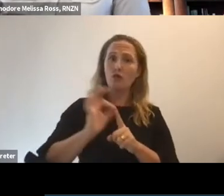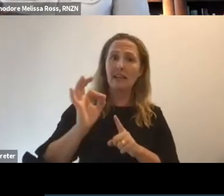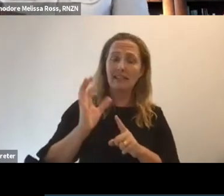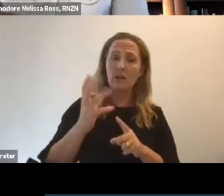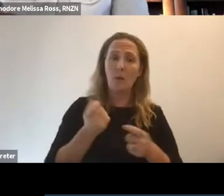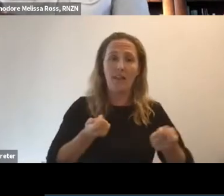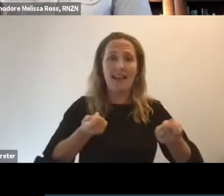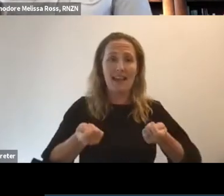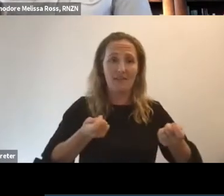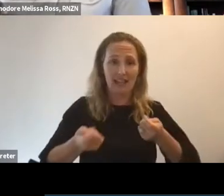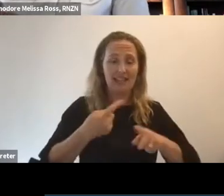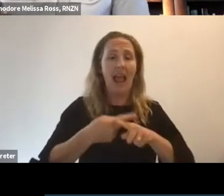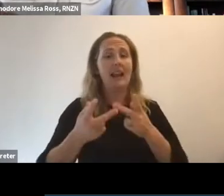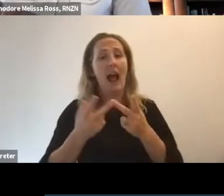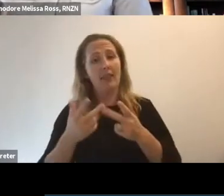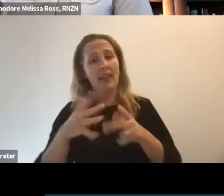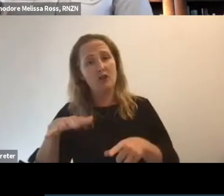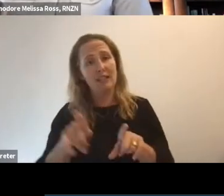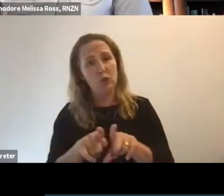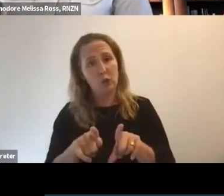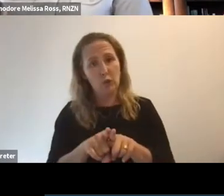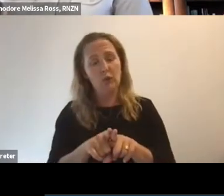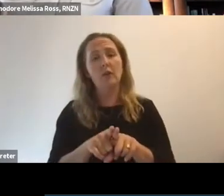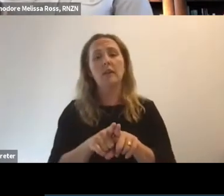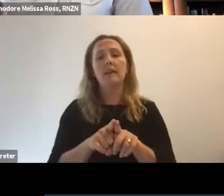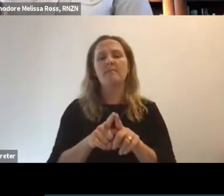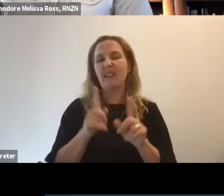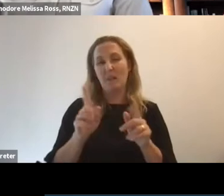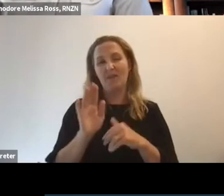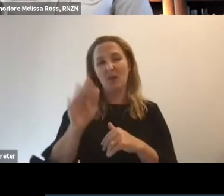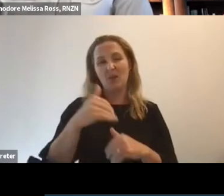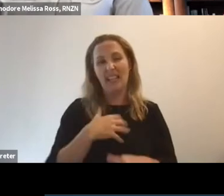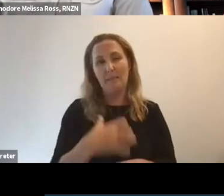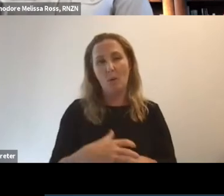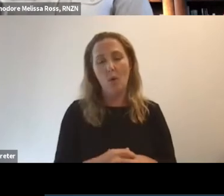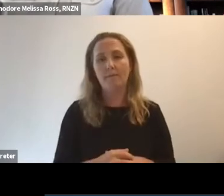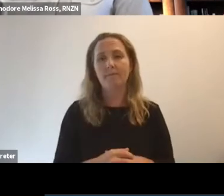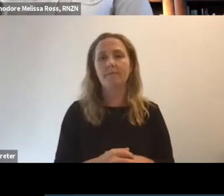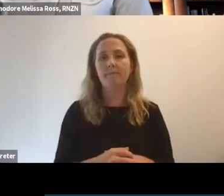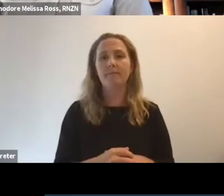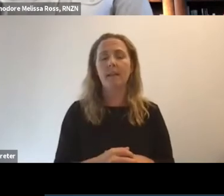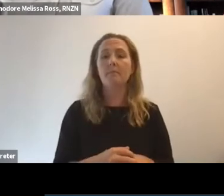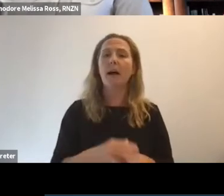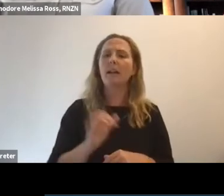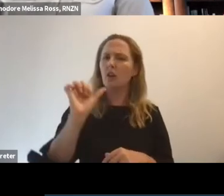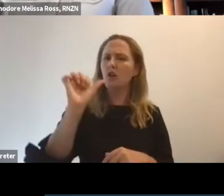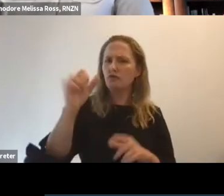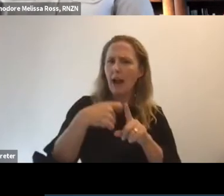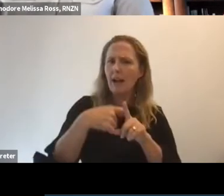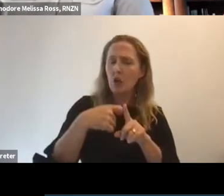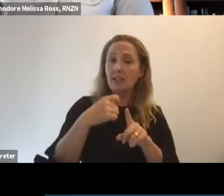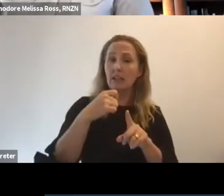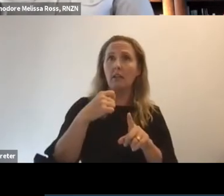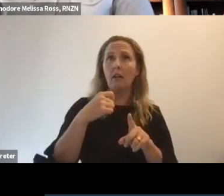got a long, long way to go. But Kirsten, when I reflect back on it, the sort of things that might come up later in